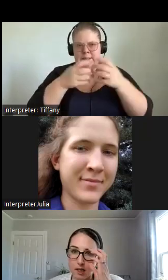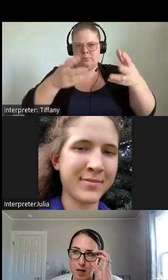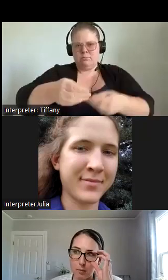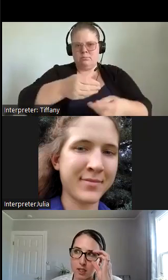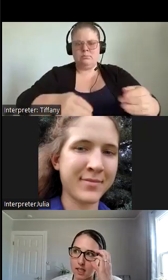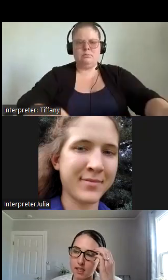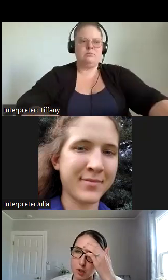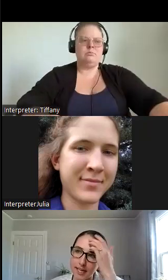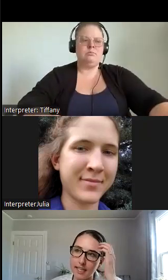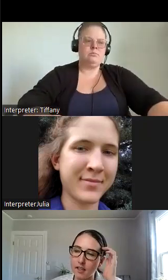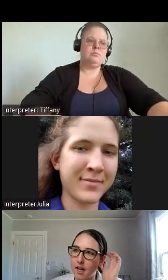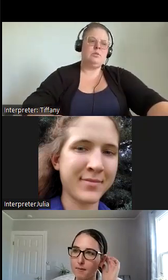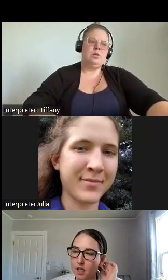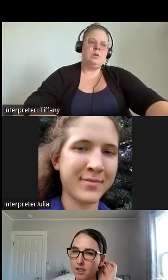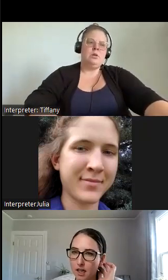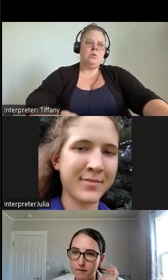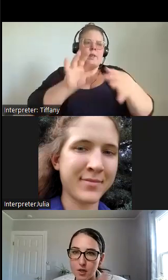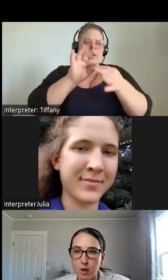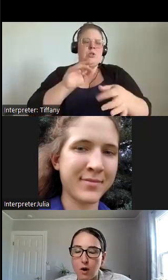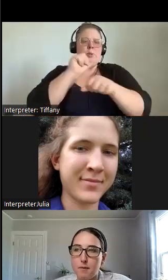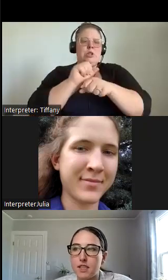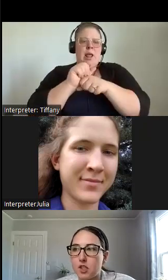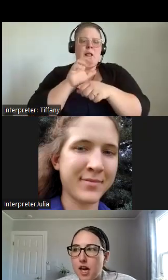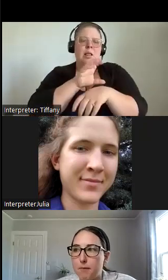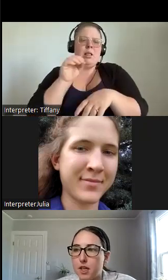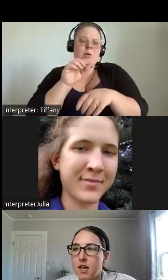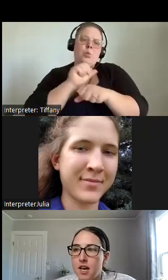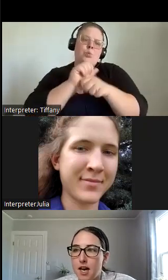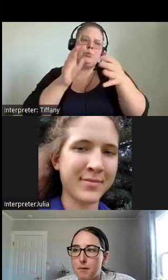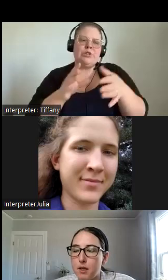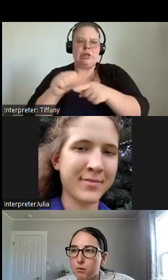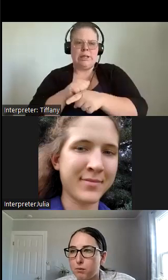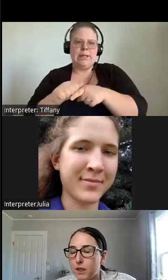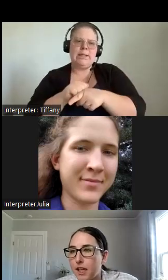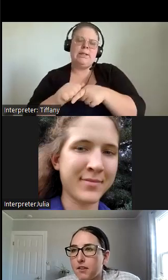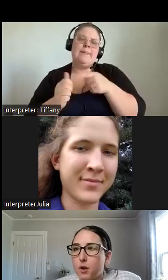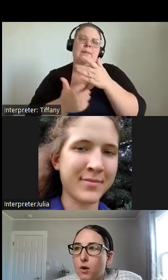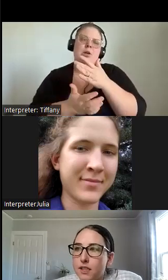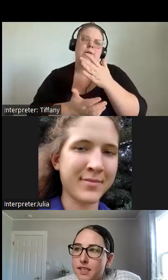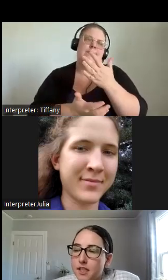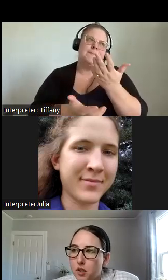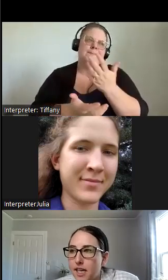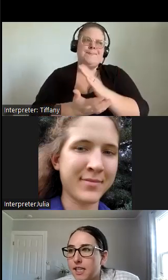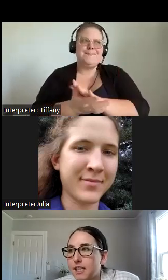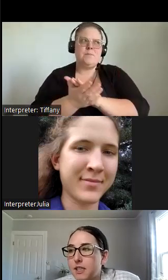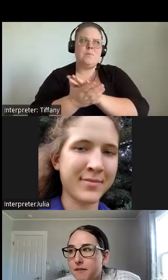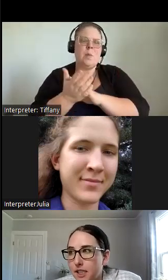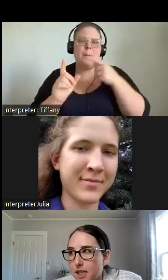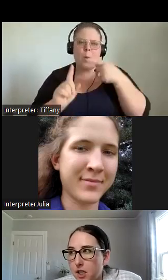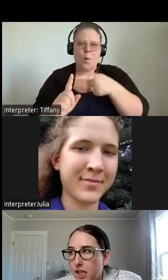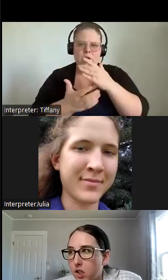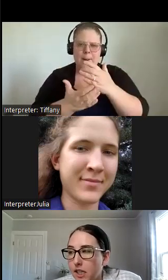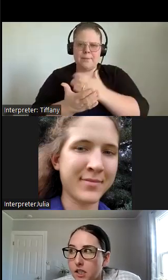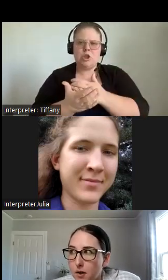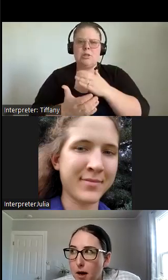When we talk about personnel and training, there's a few requirements in this chapter, and really the goal is that the training is specific